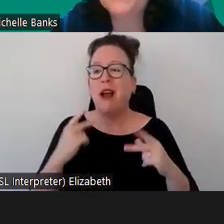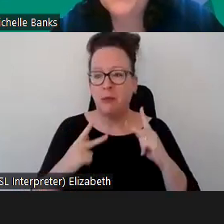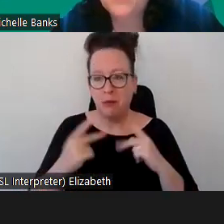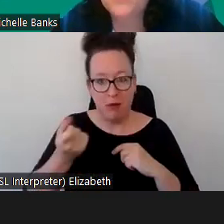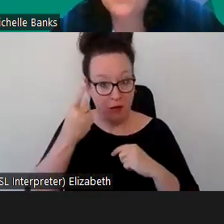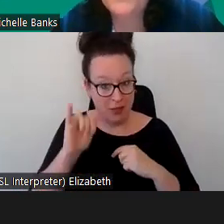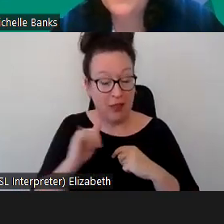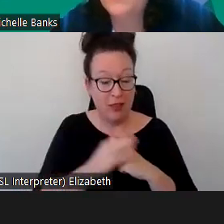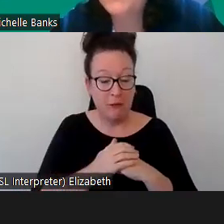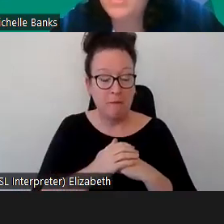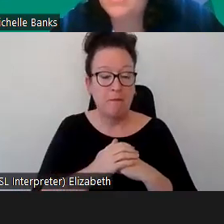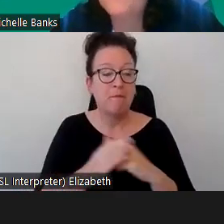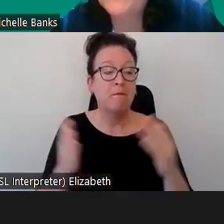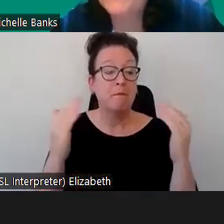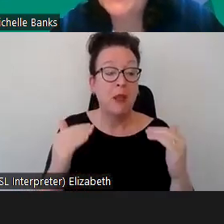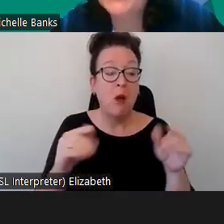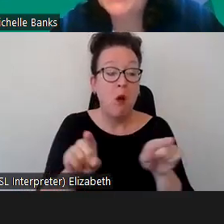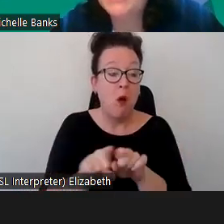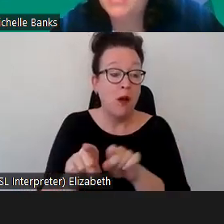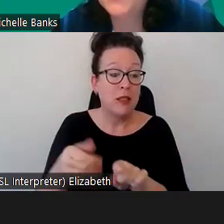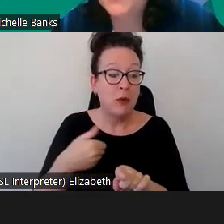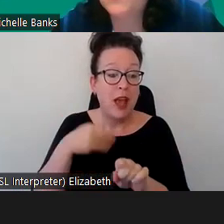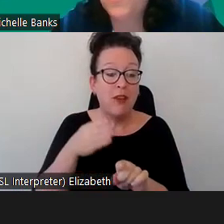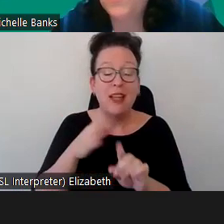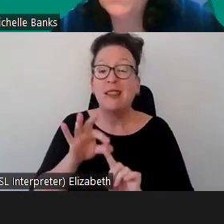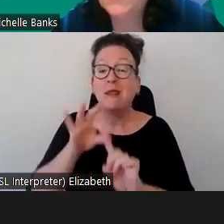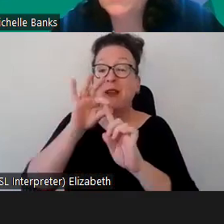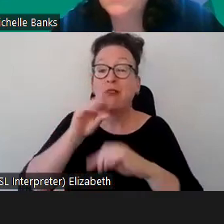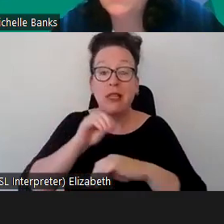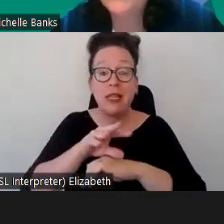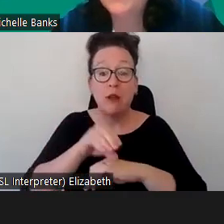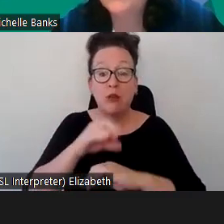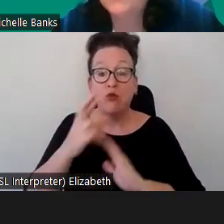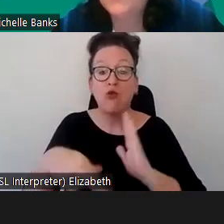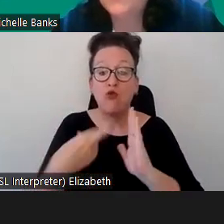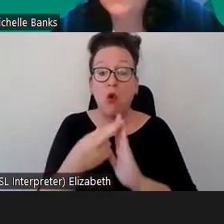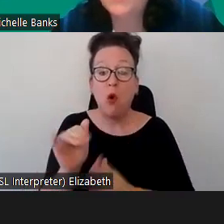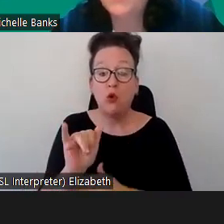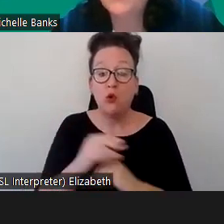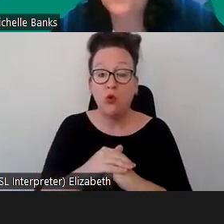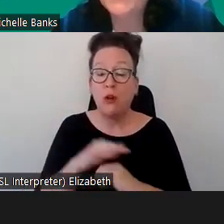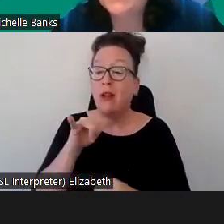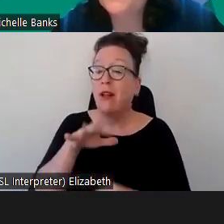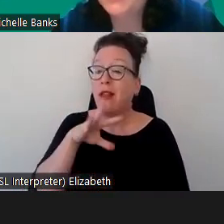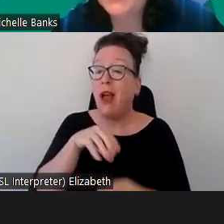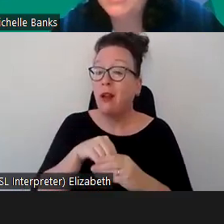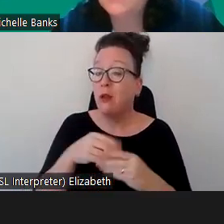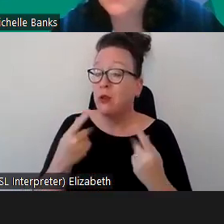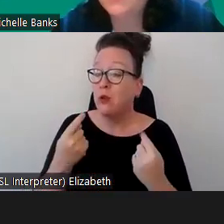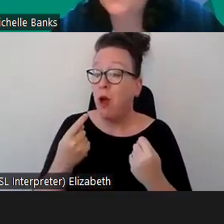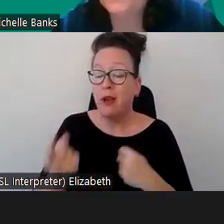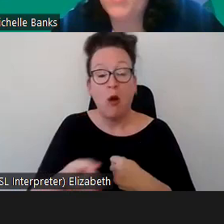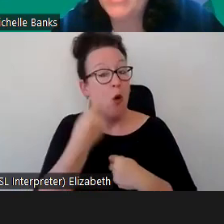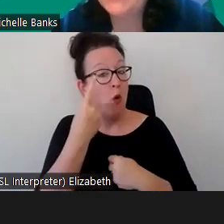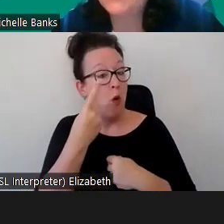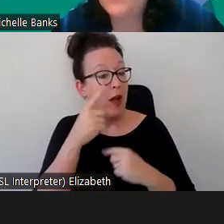that. We also have specialty counselor roles that include one specialty